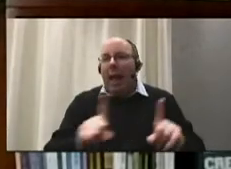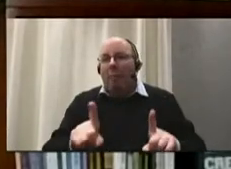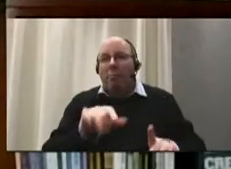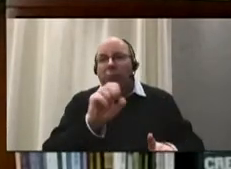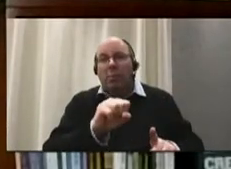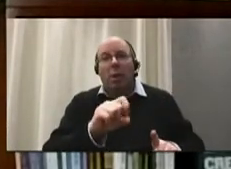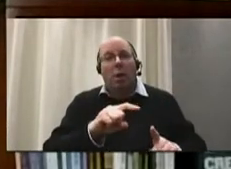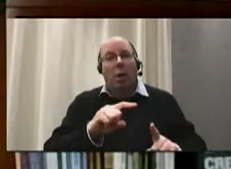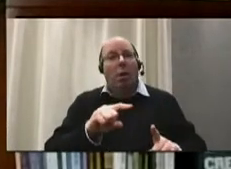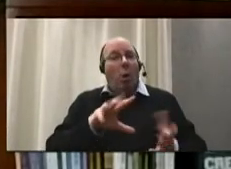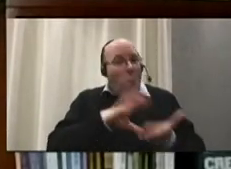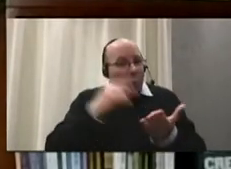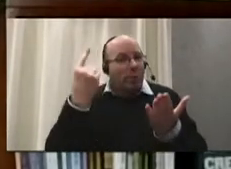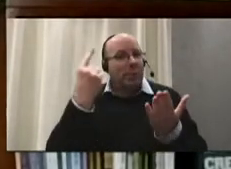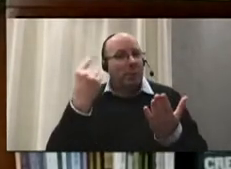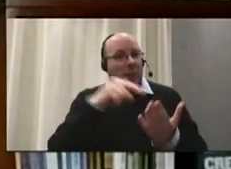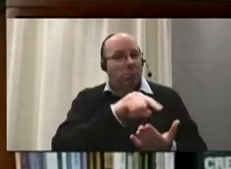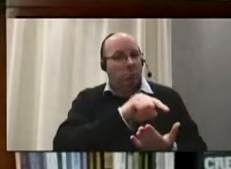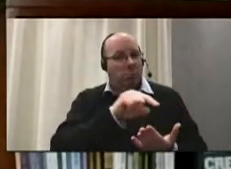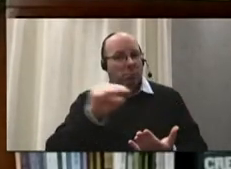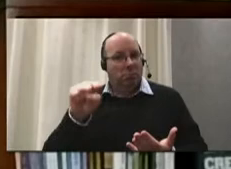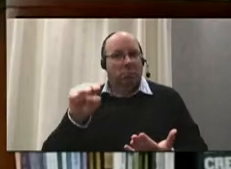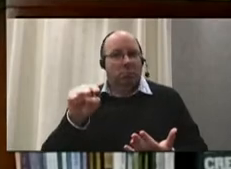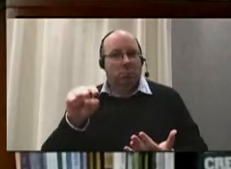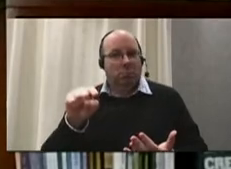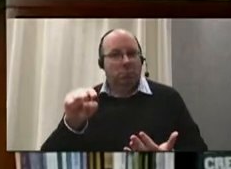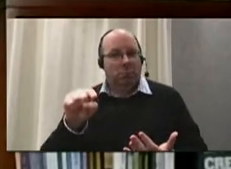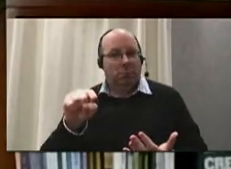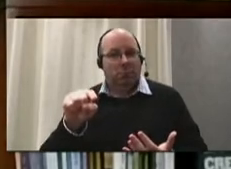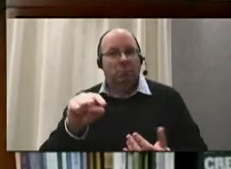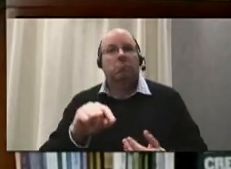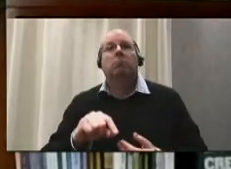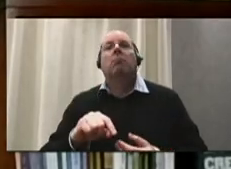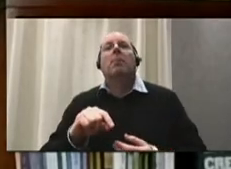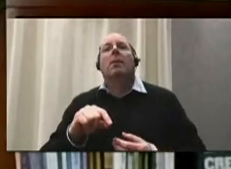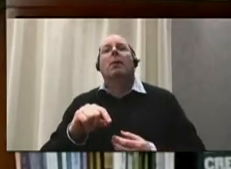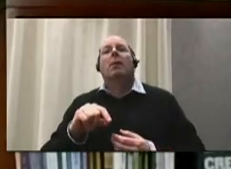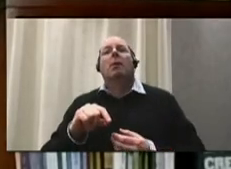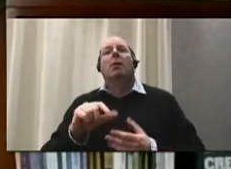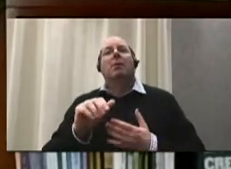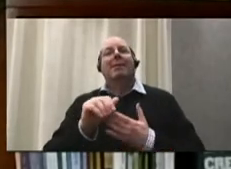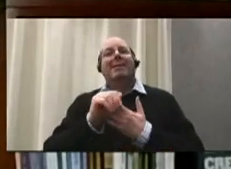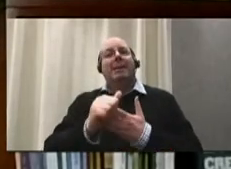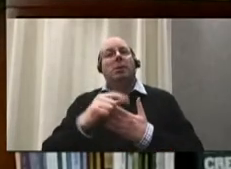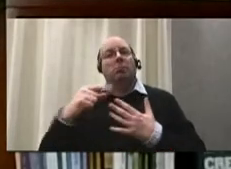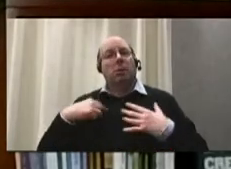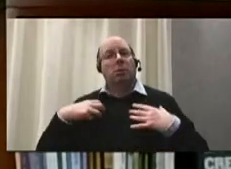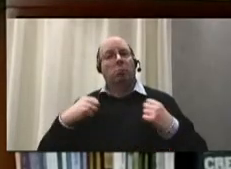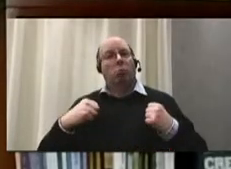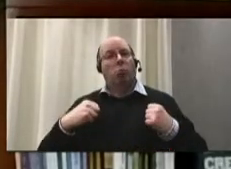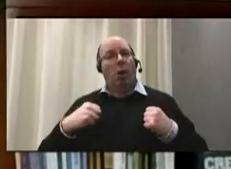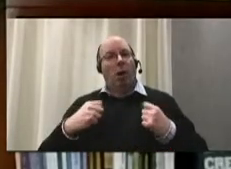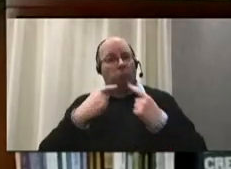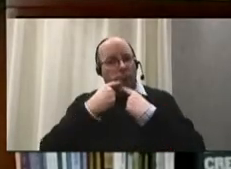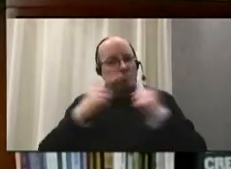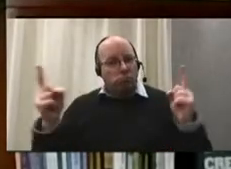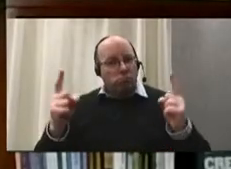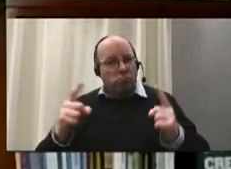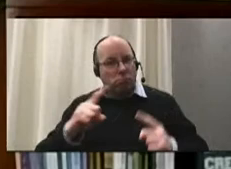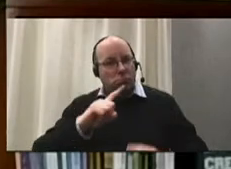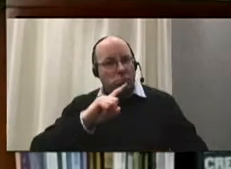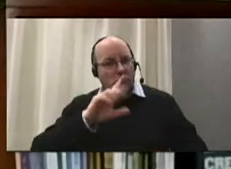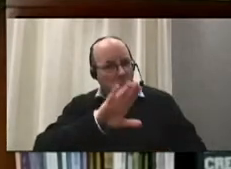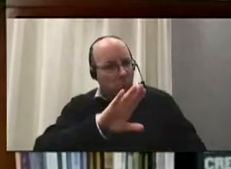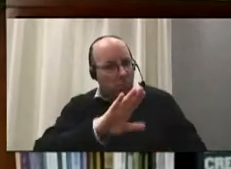So I say that the leaders have to be courageous, call it out, work with the students, and have the swift follow-up action